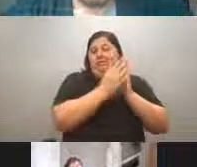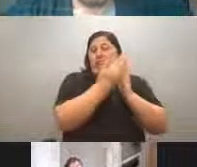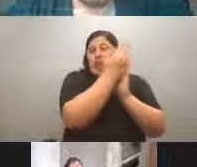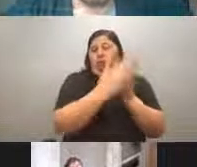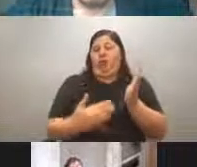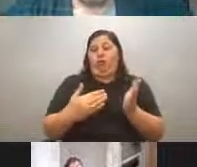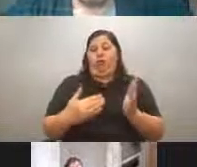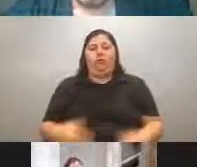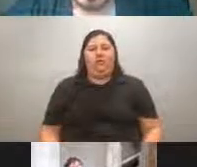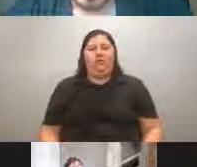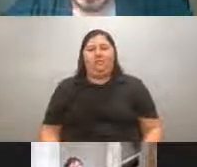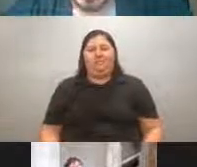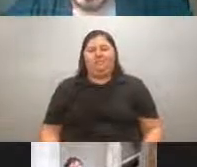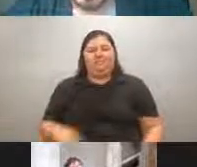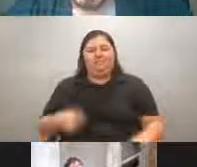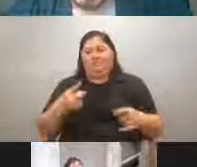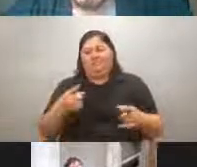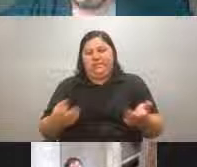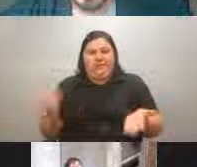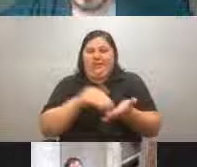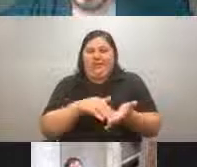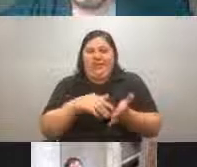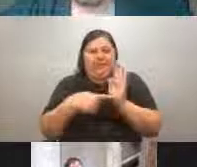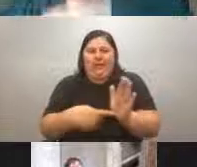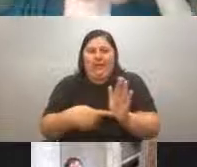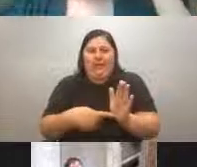And this is just another uh,